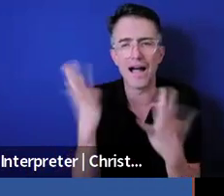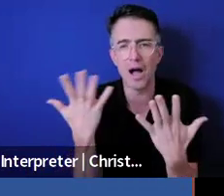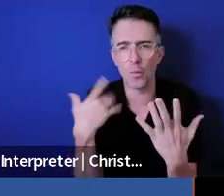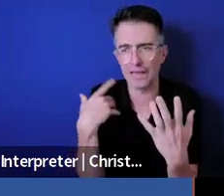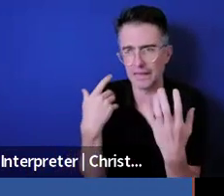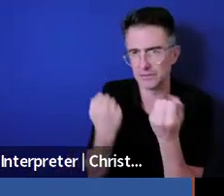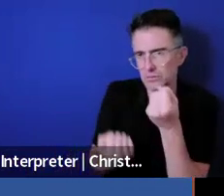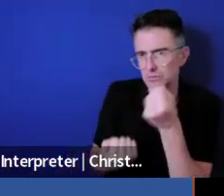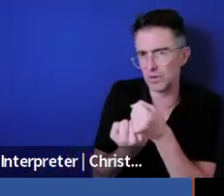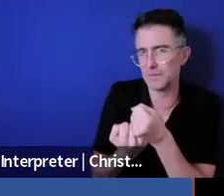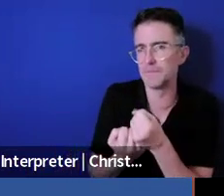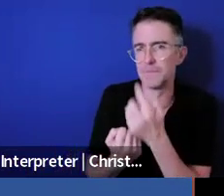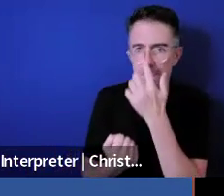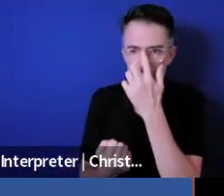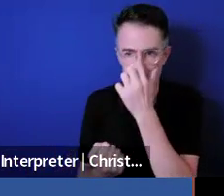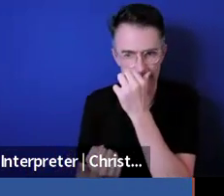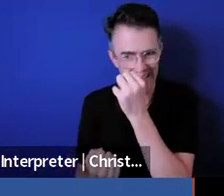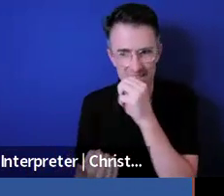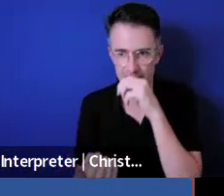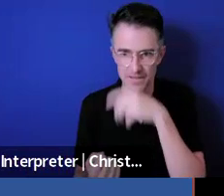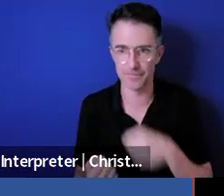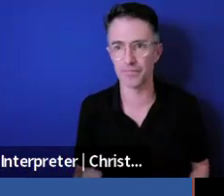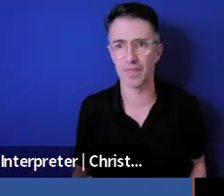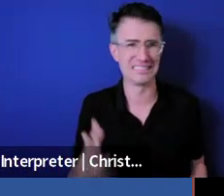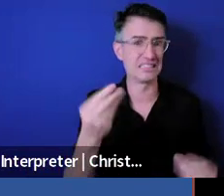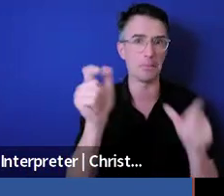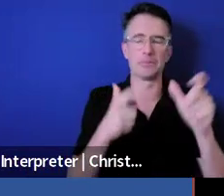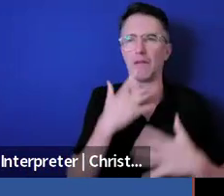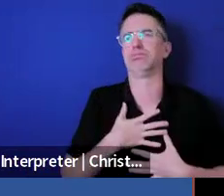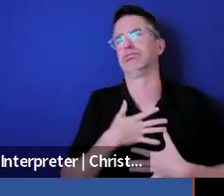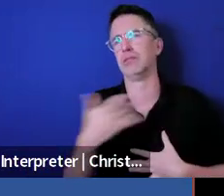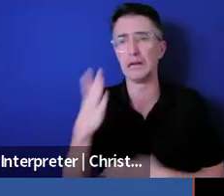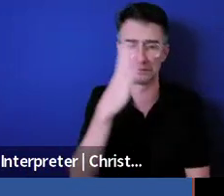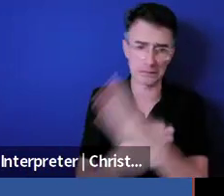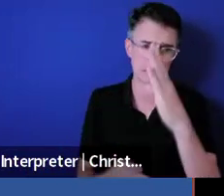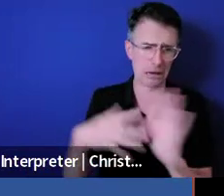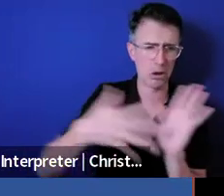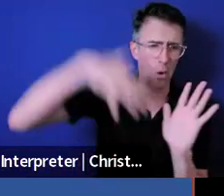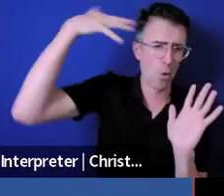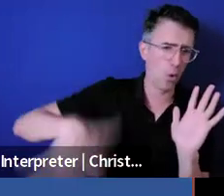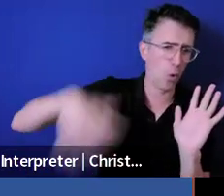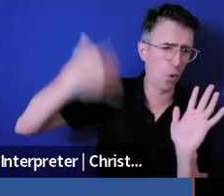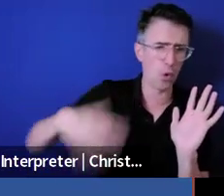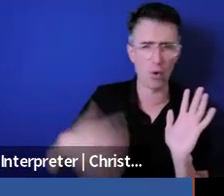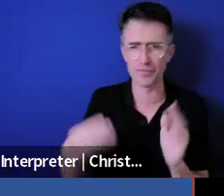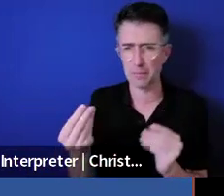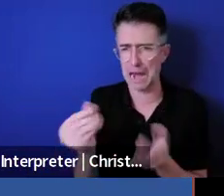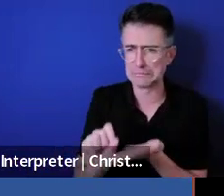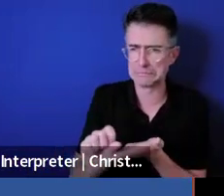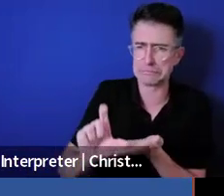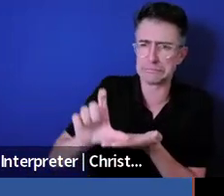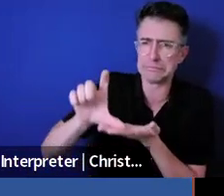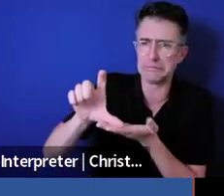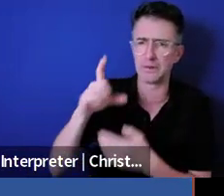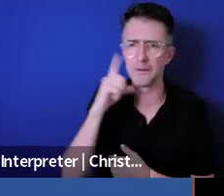often because of the overall estimates of people experiencing disability globally. We are looking for people in need